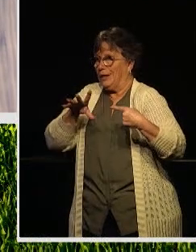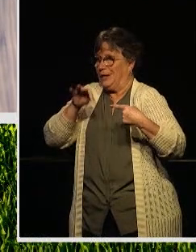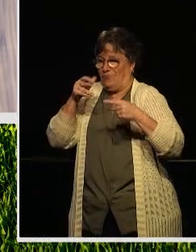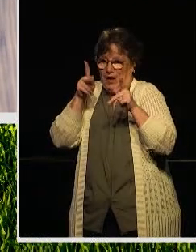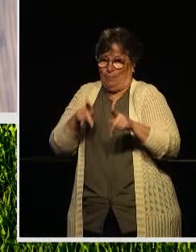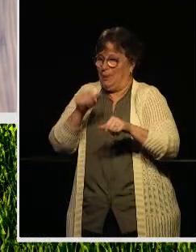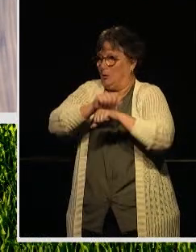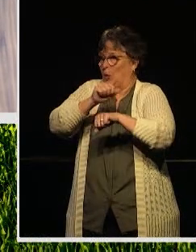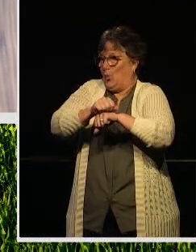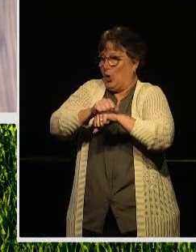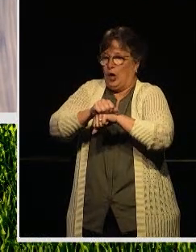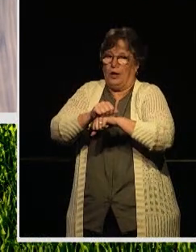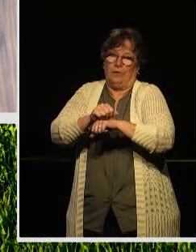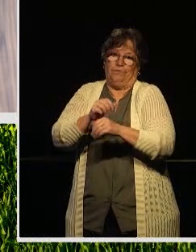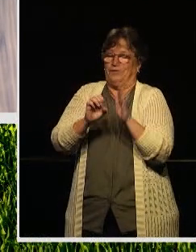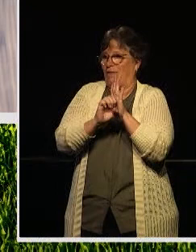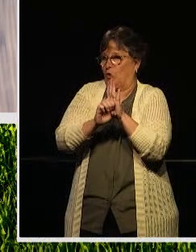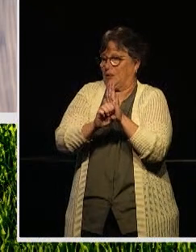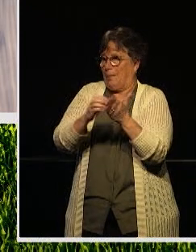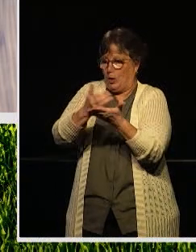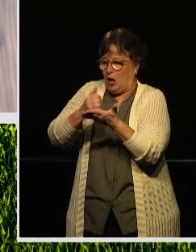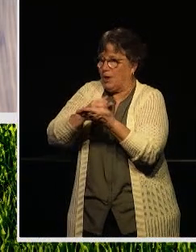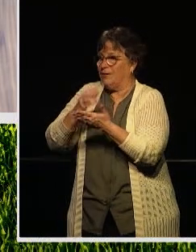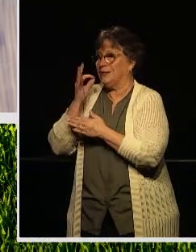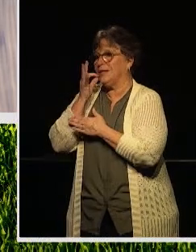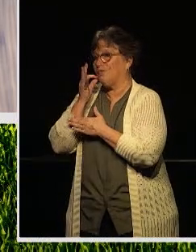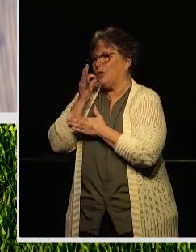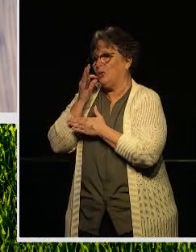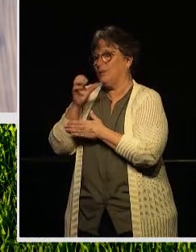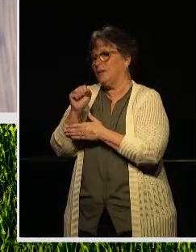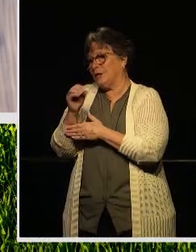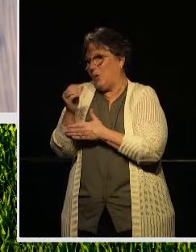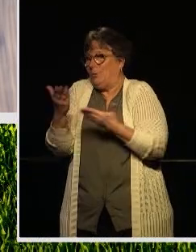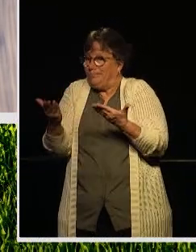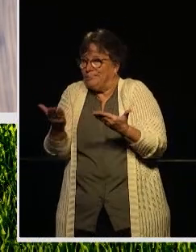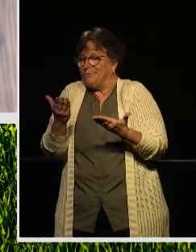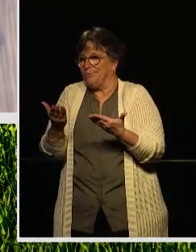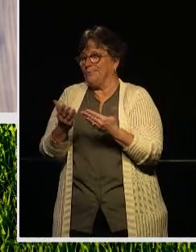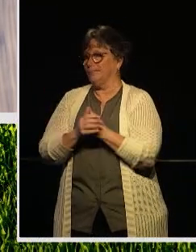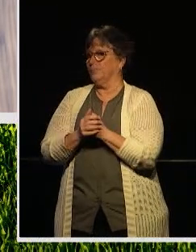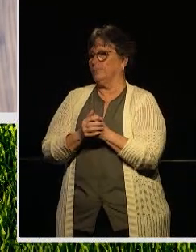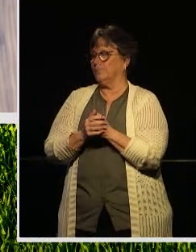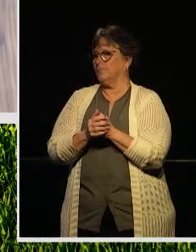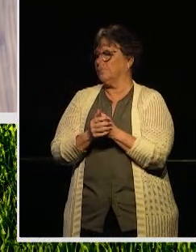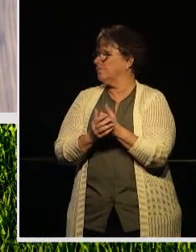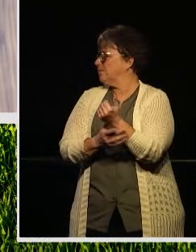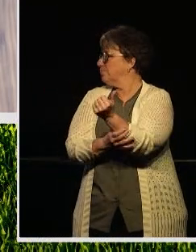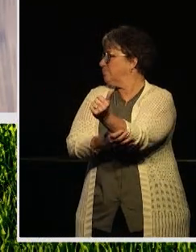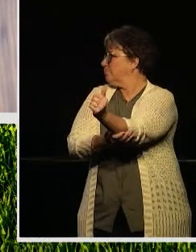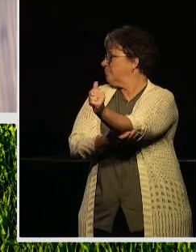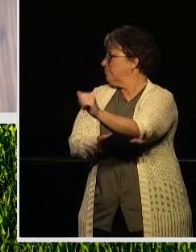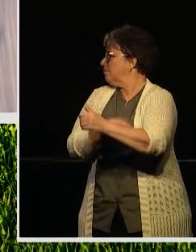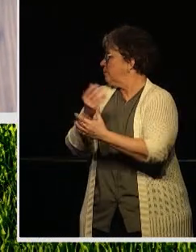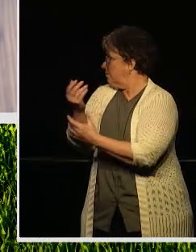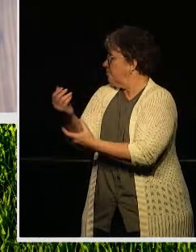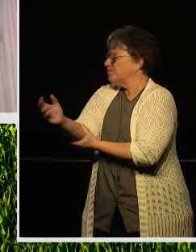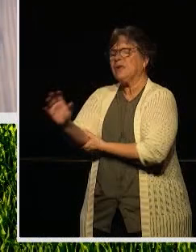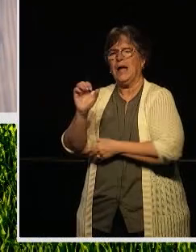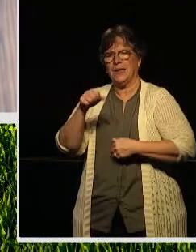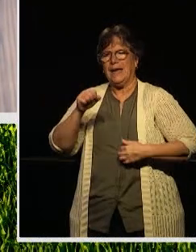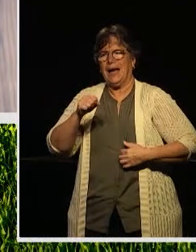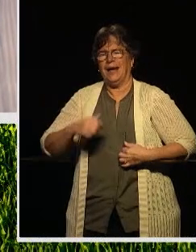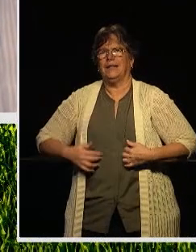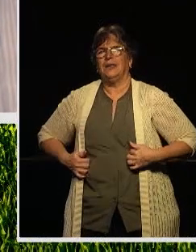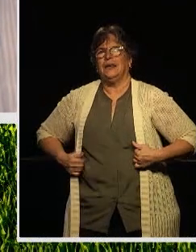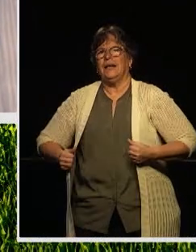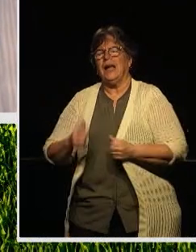fruit. So yeah, it's interesting times. Yeah. Vasanth, do you have any comments on that? Yeah, I don't have anything much to add.